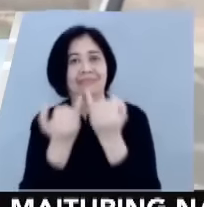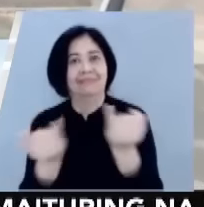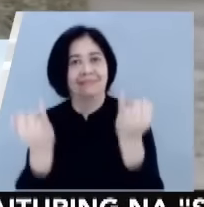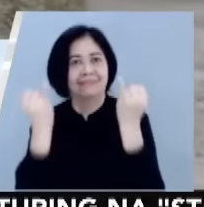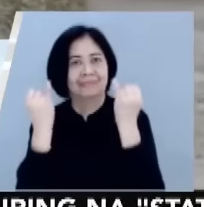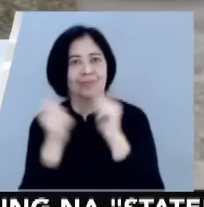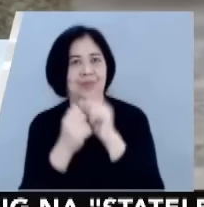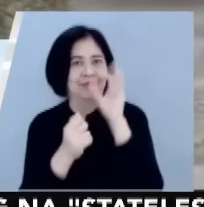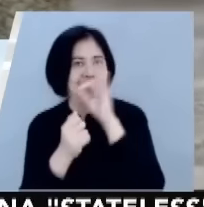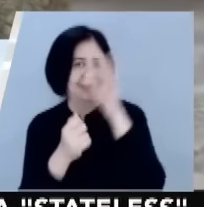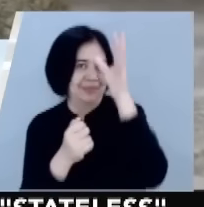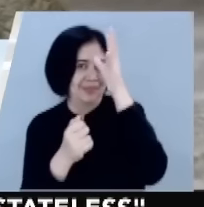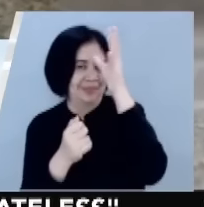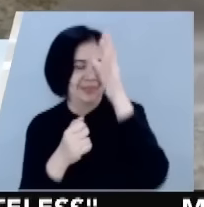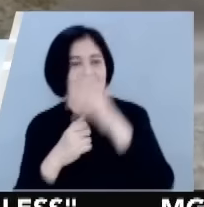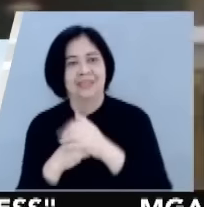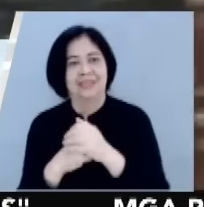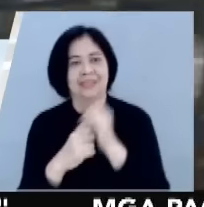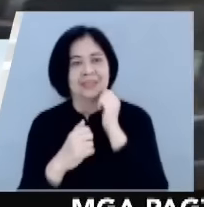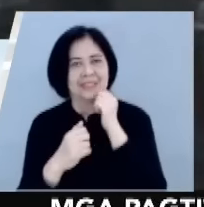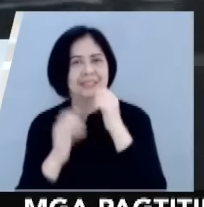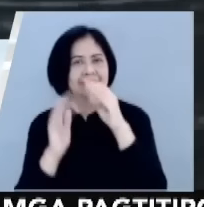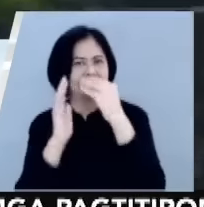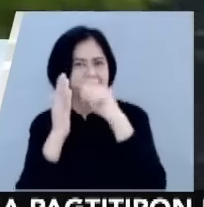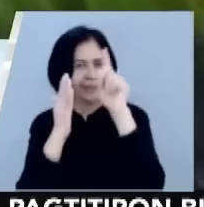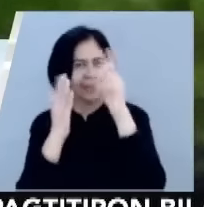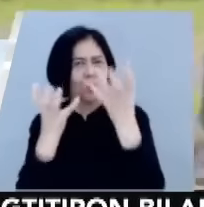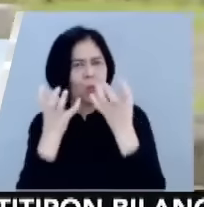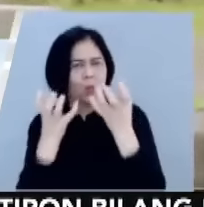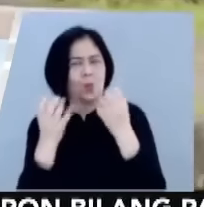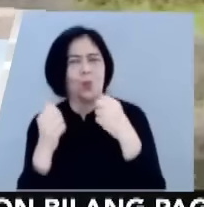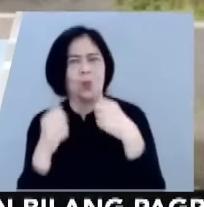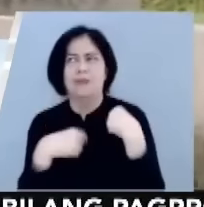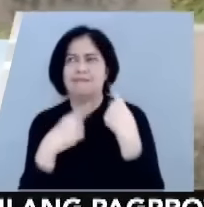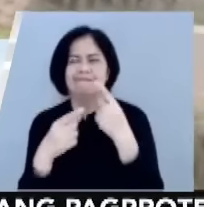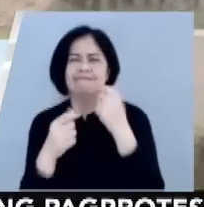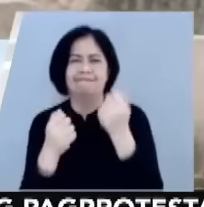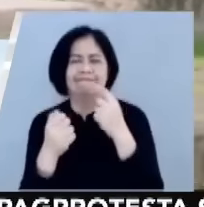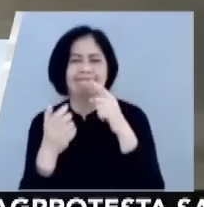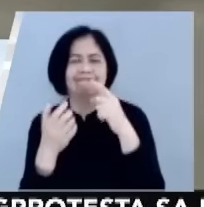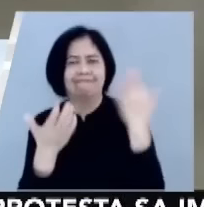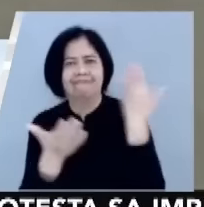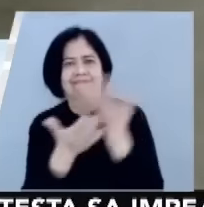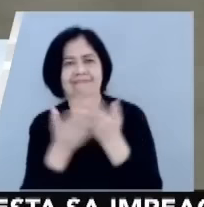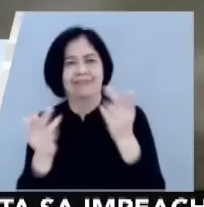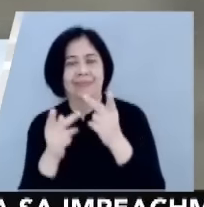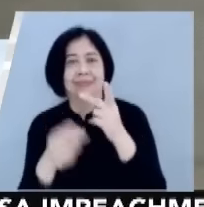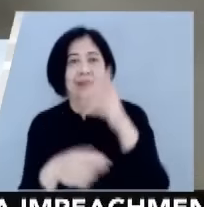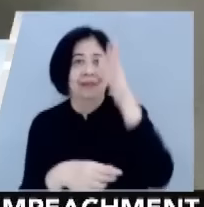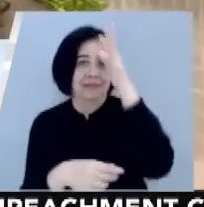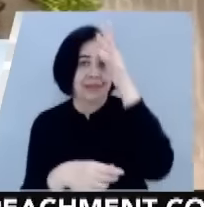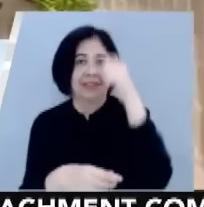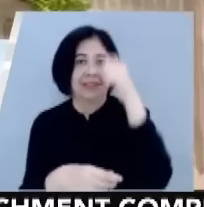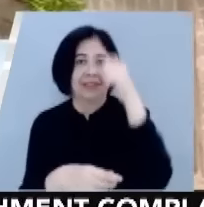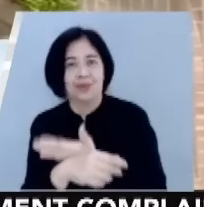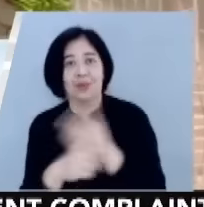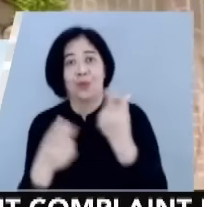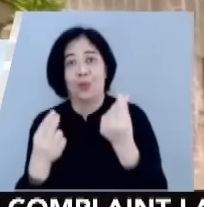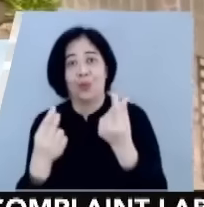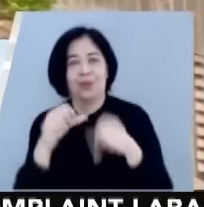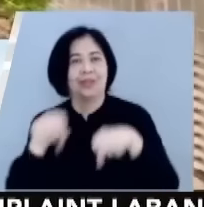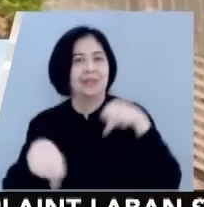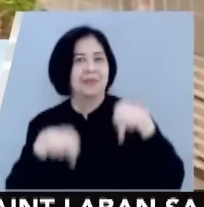dad. Always been on my bucket list. I've always wanted to come here for as long as I can remember. Ang kanilang father-daughter bonding, magbabike. Just so happy to be